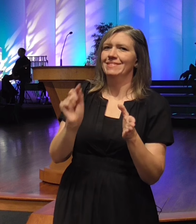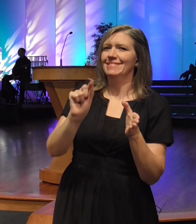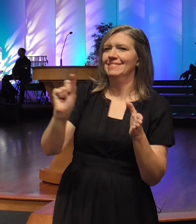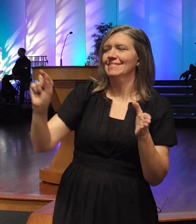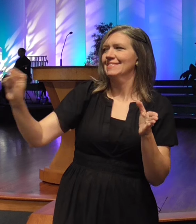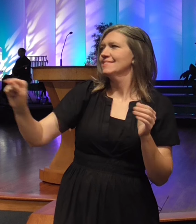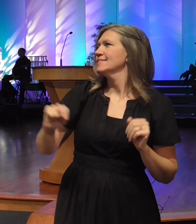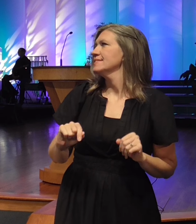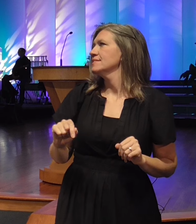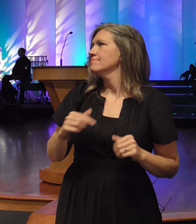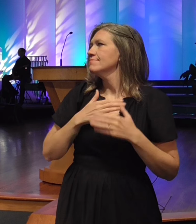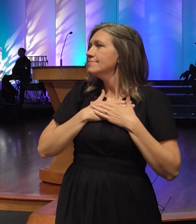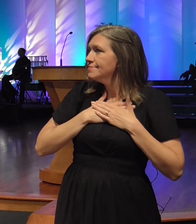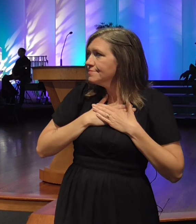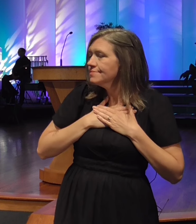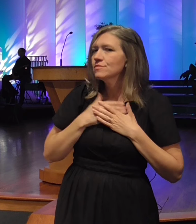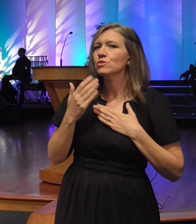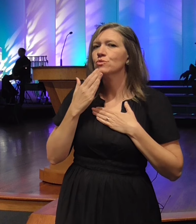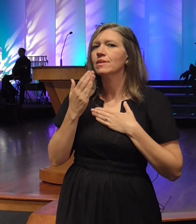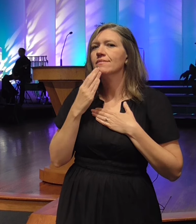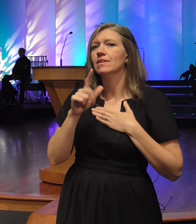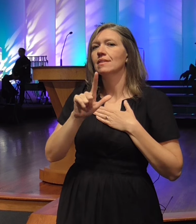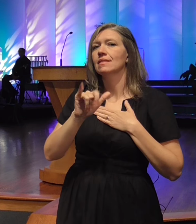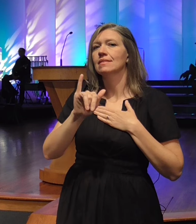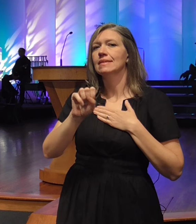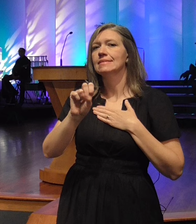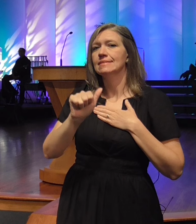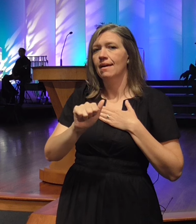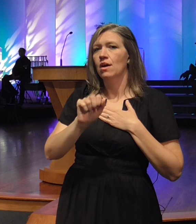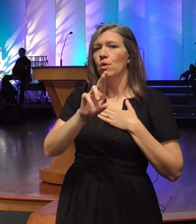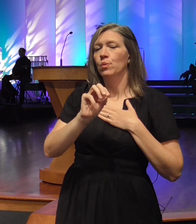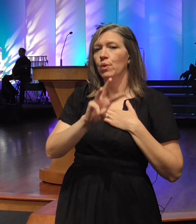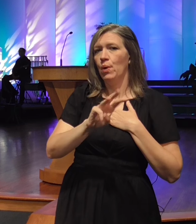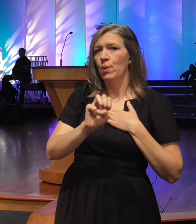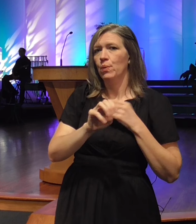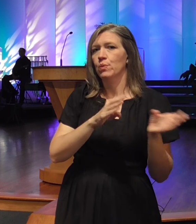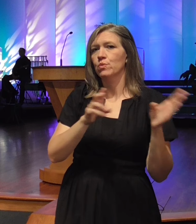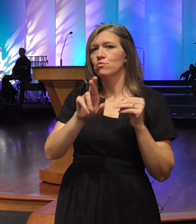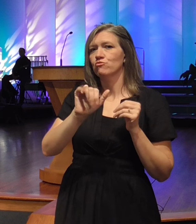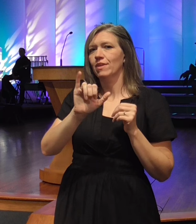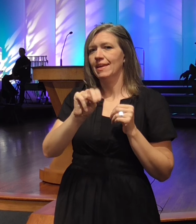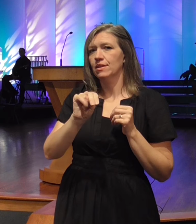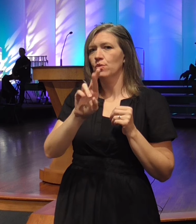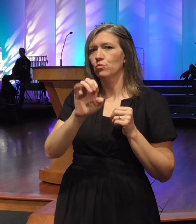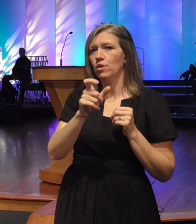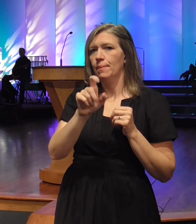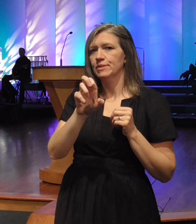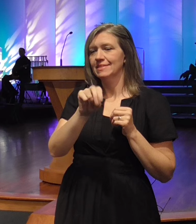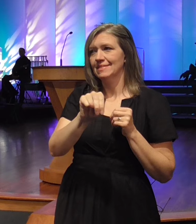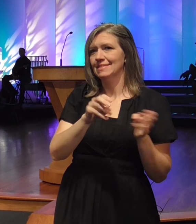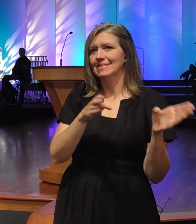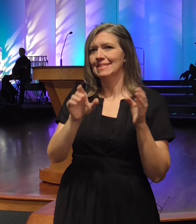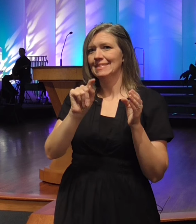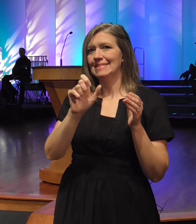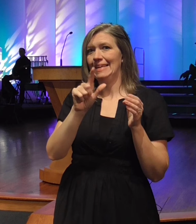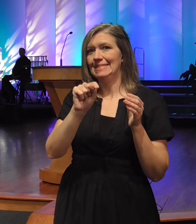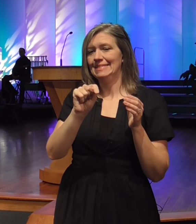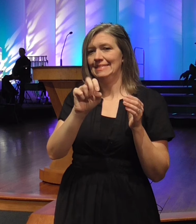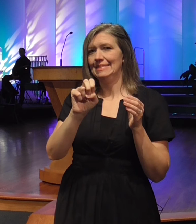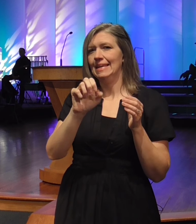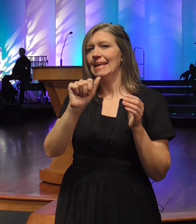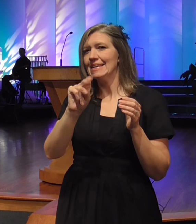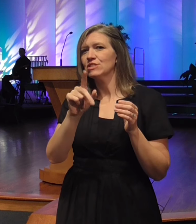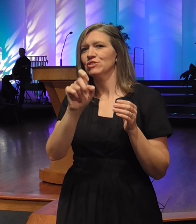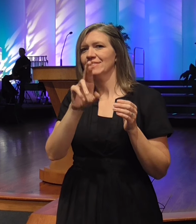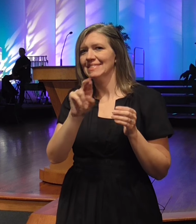who's going to give you your certificates for these incredible graduates. We are so grateful for Lisa